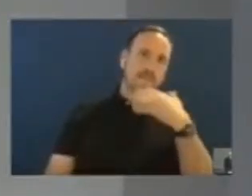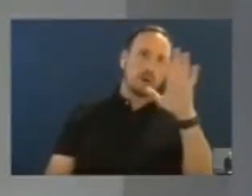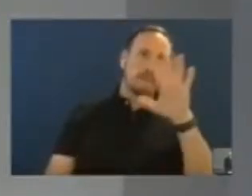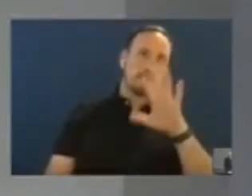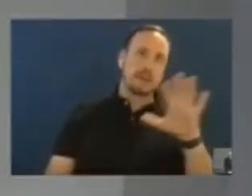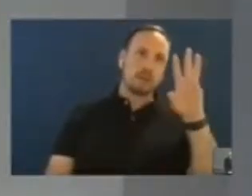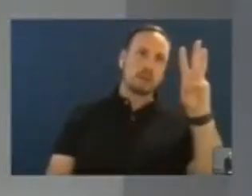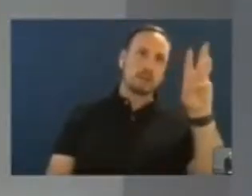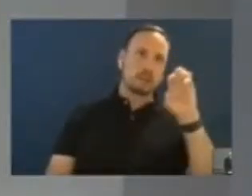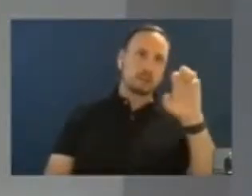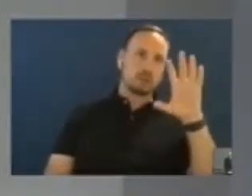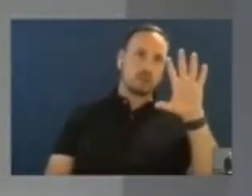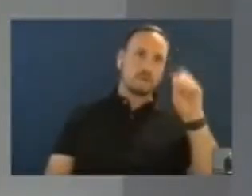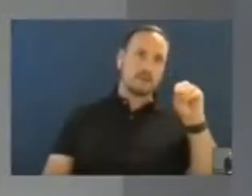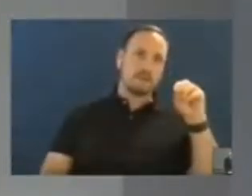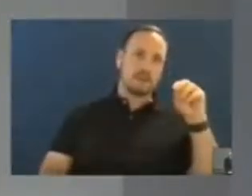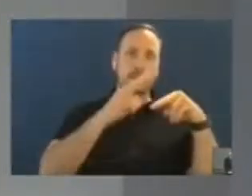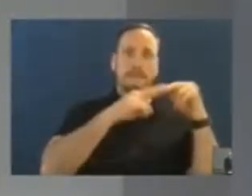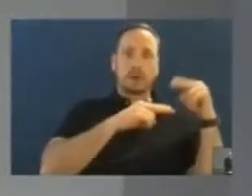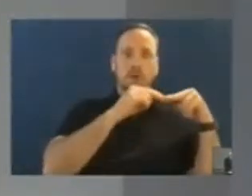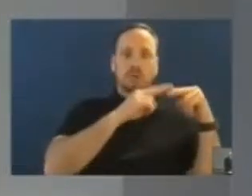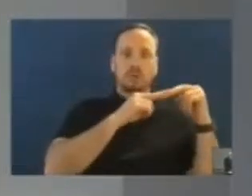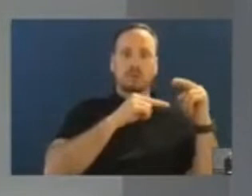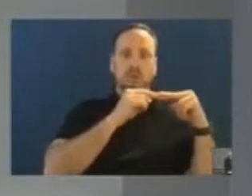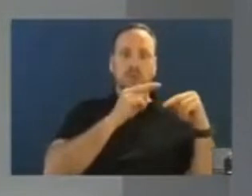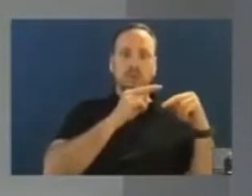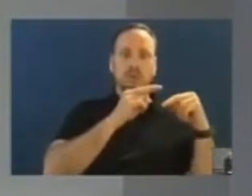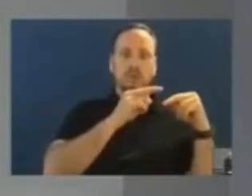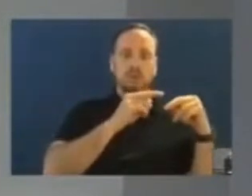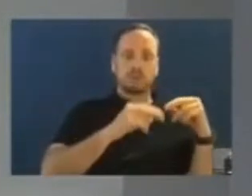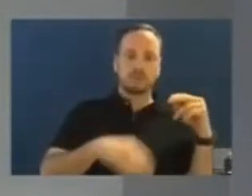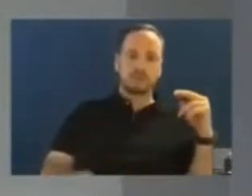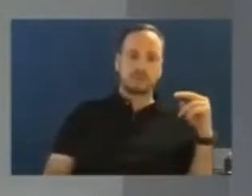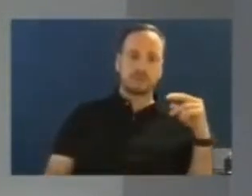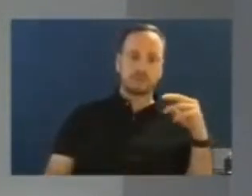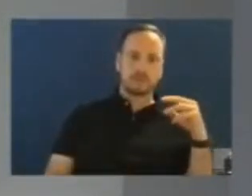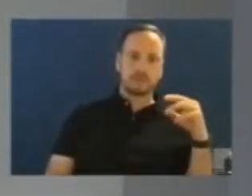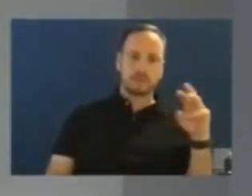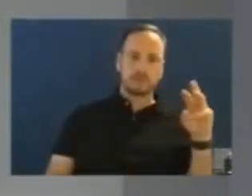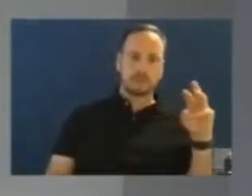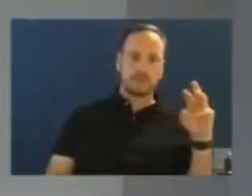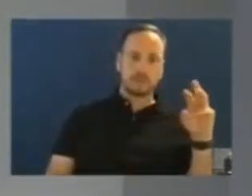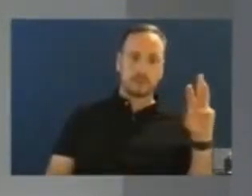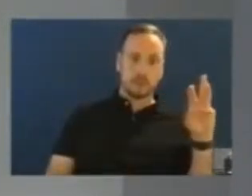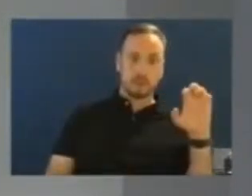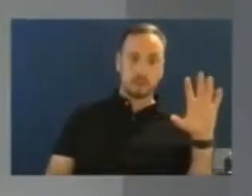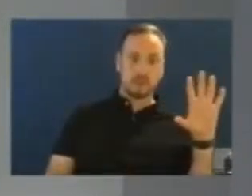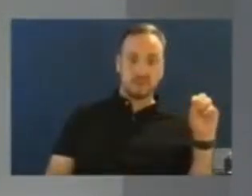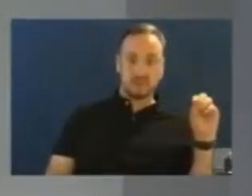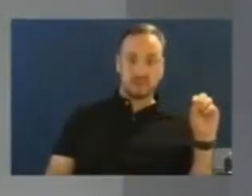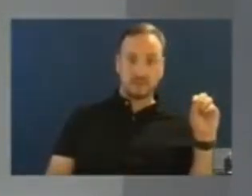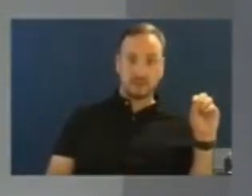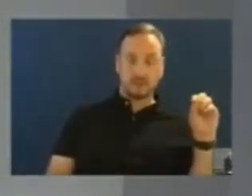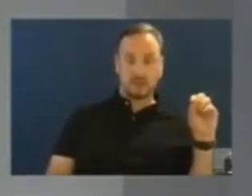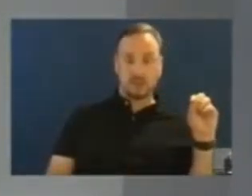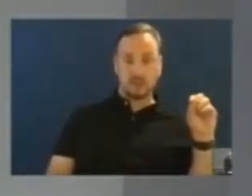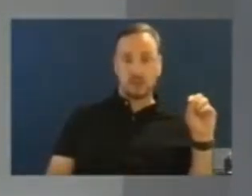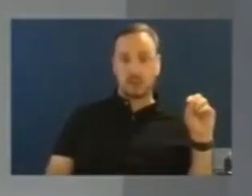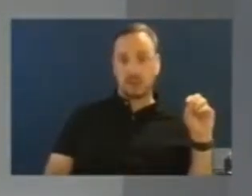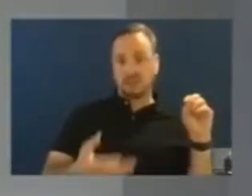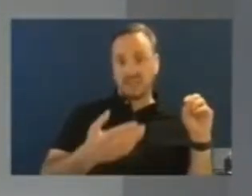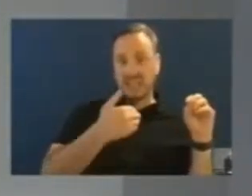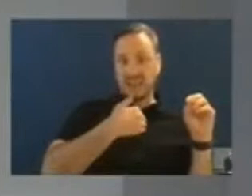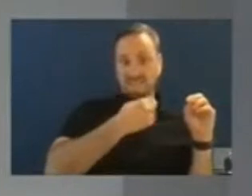650 buildings in our school district. In those buildings, there's probably 12,000 classrooms. That's an